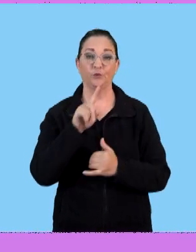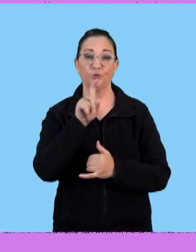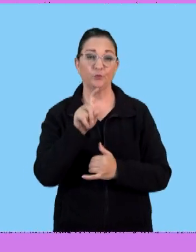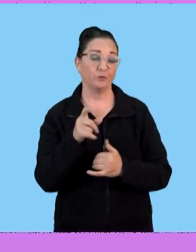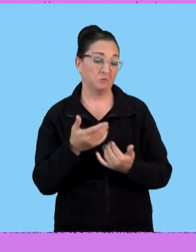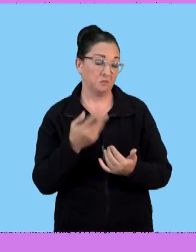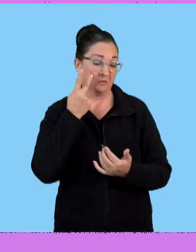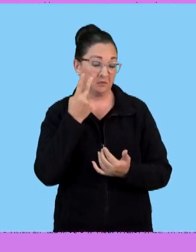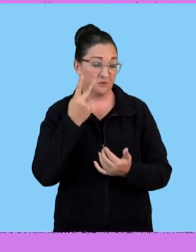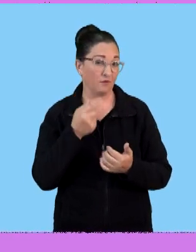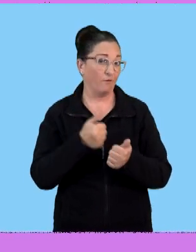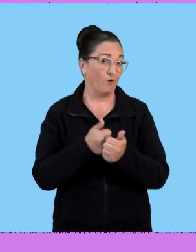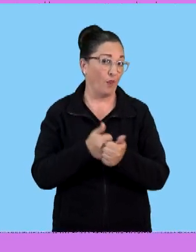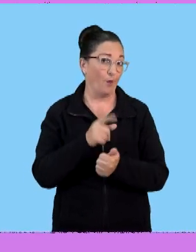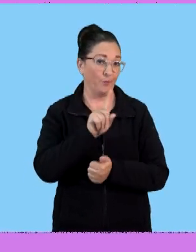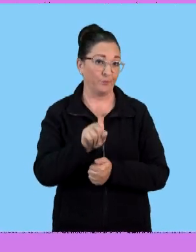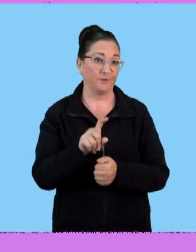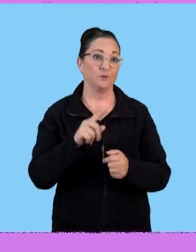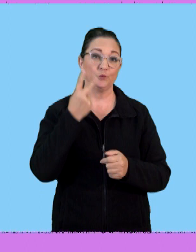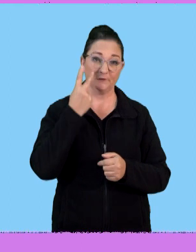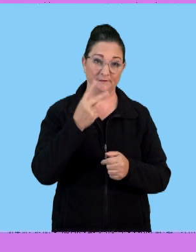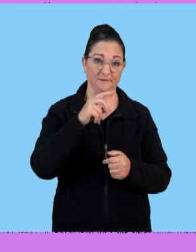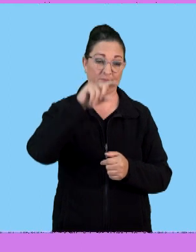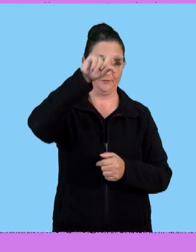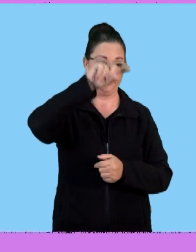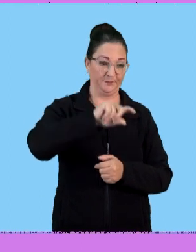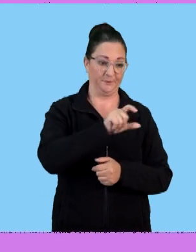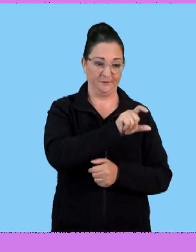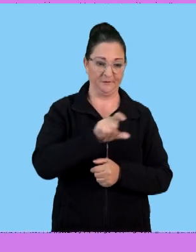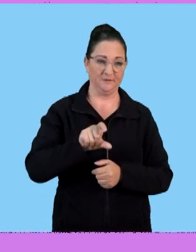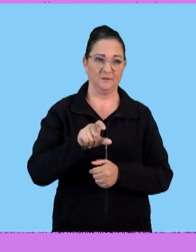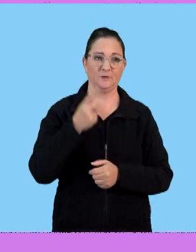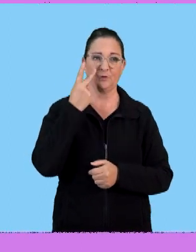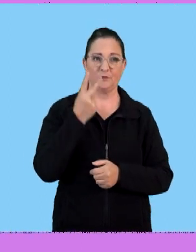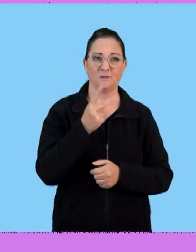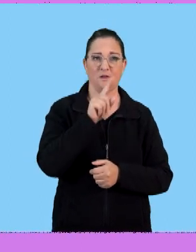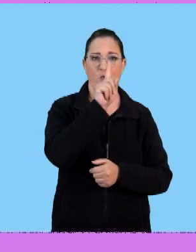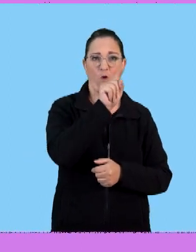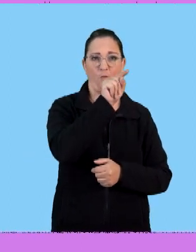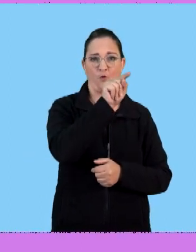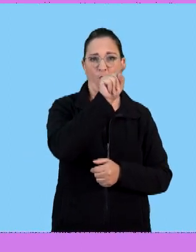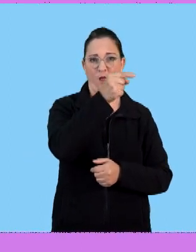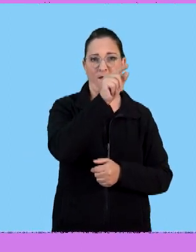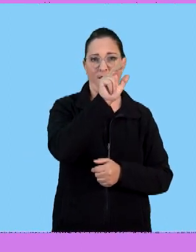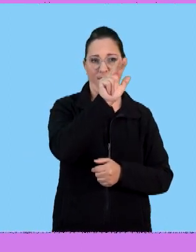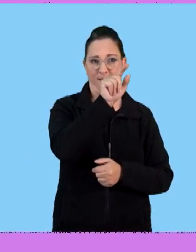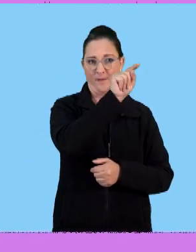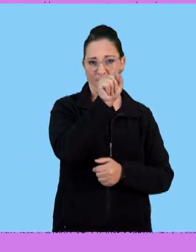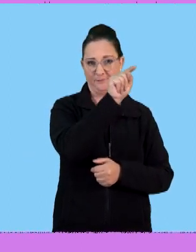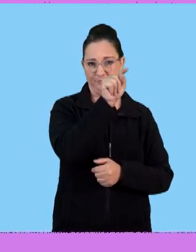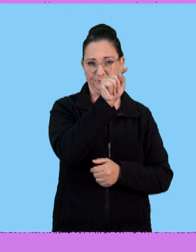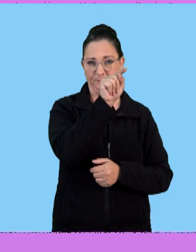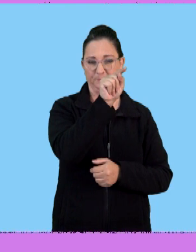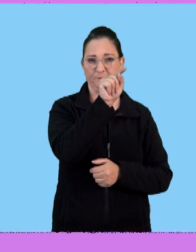follow. So basically what we see here, there's the T shape. Right, there's 1,8 meters here. We see the length from